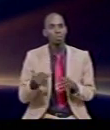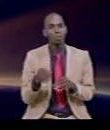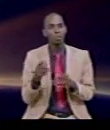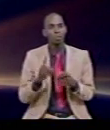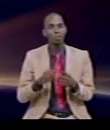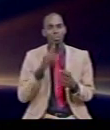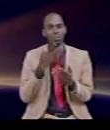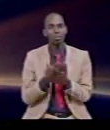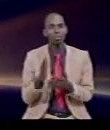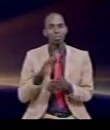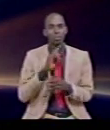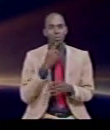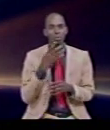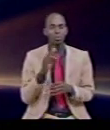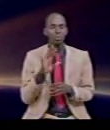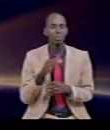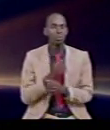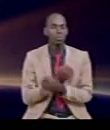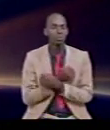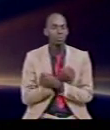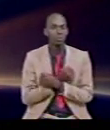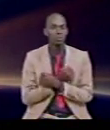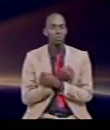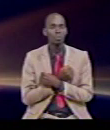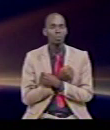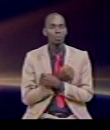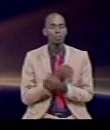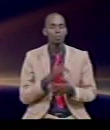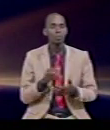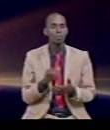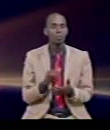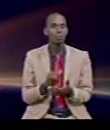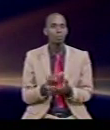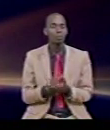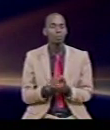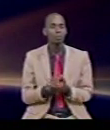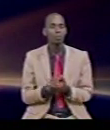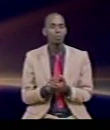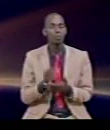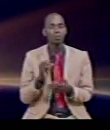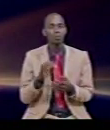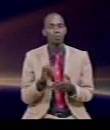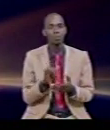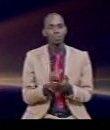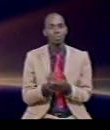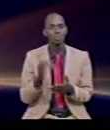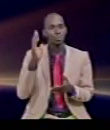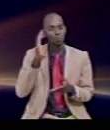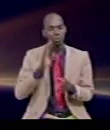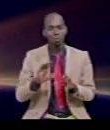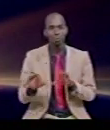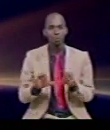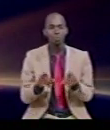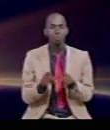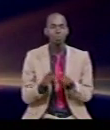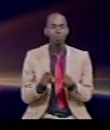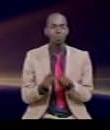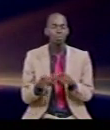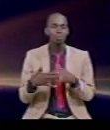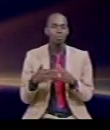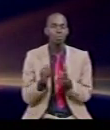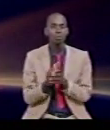the doing of it, that as there was a readiness to will, so there may be a performance also out of that which ye